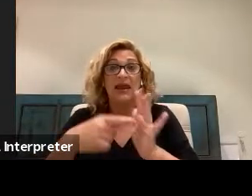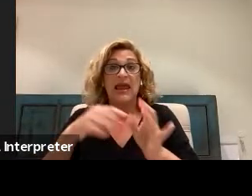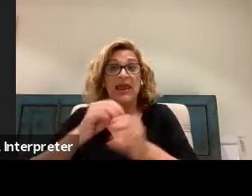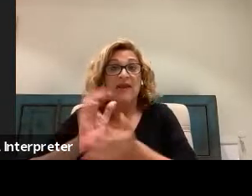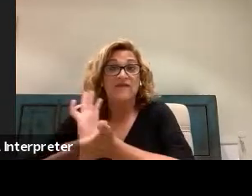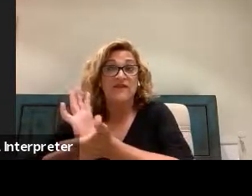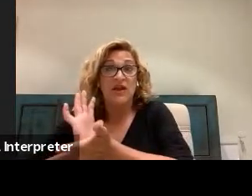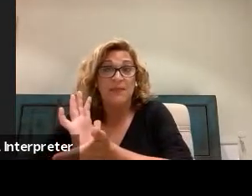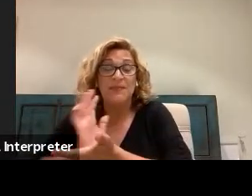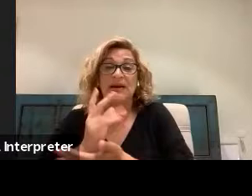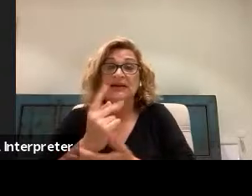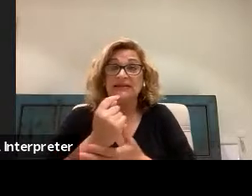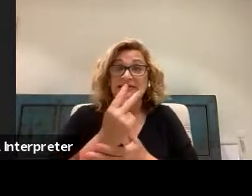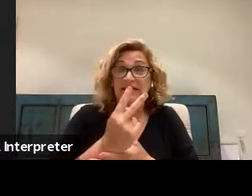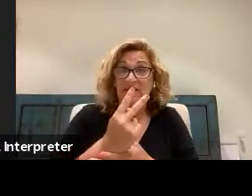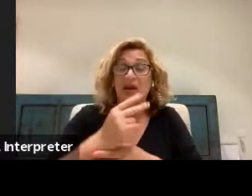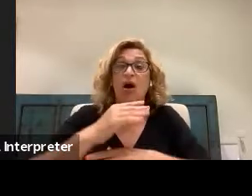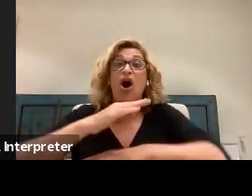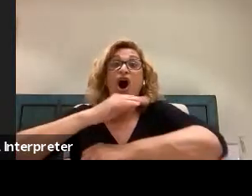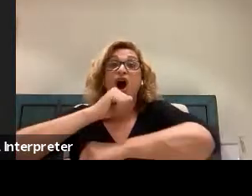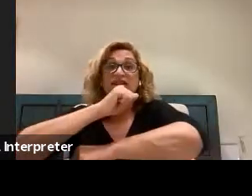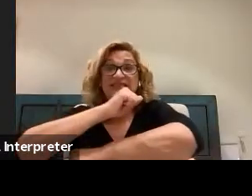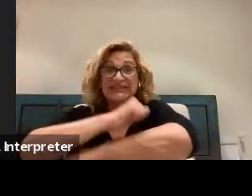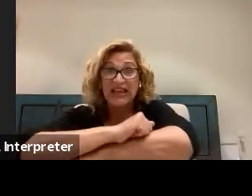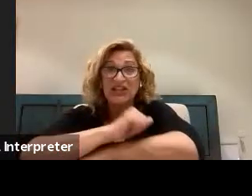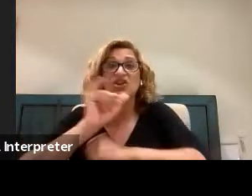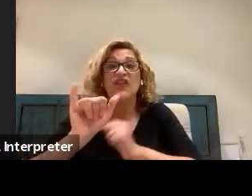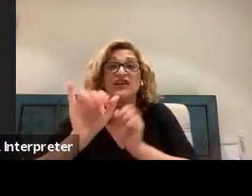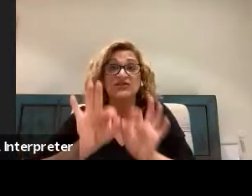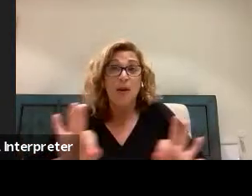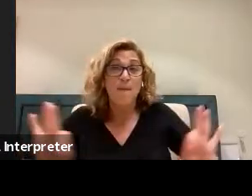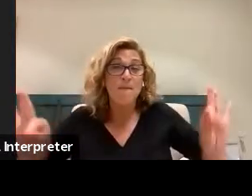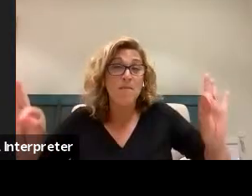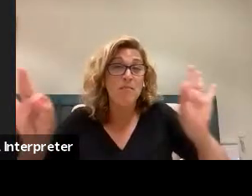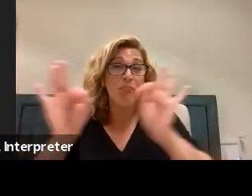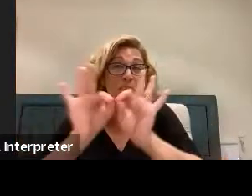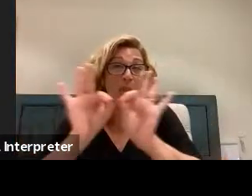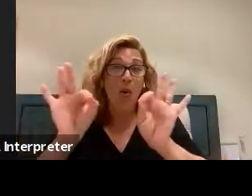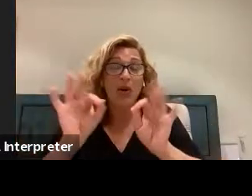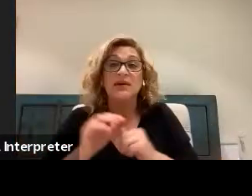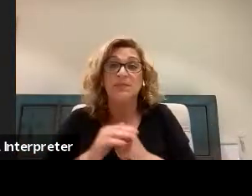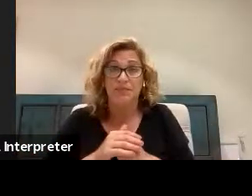on stage is so important. And so